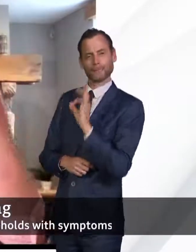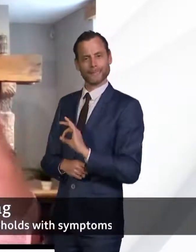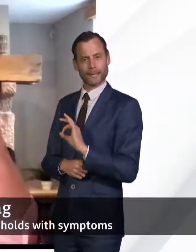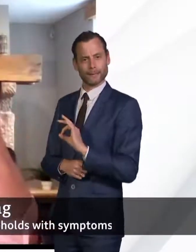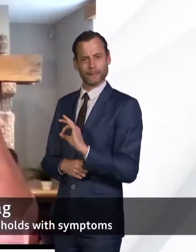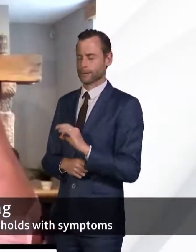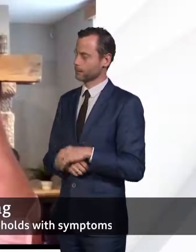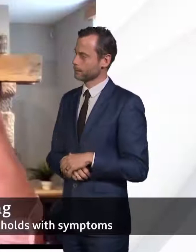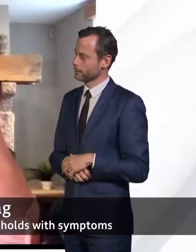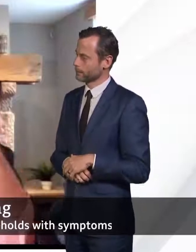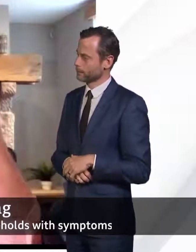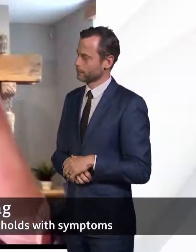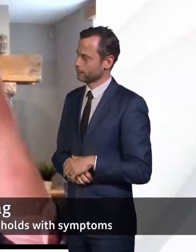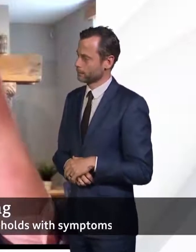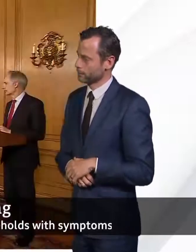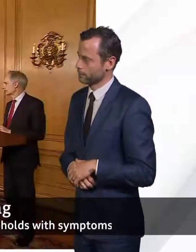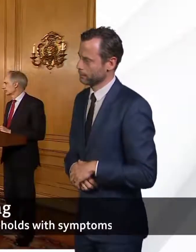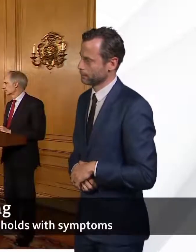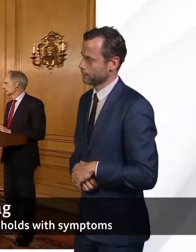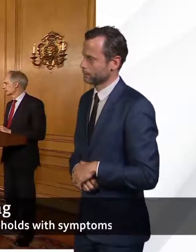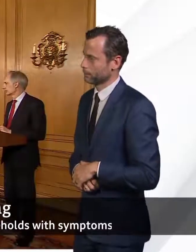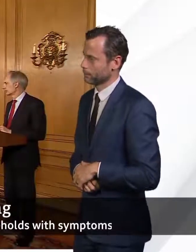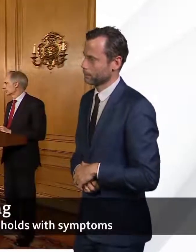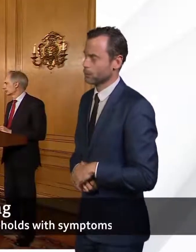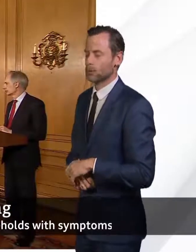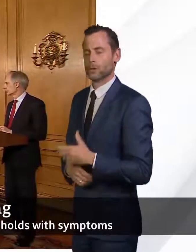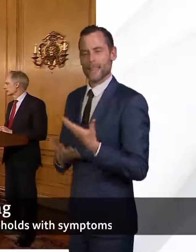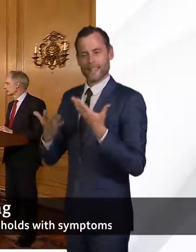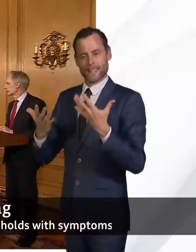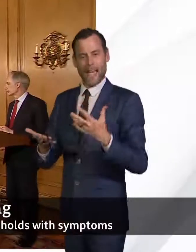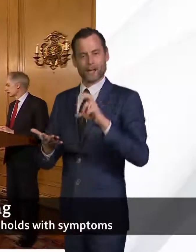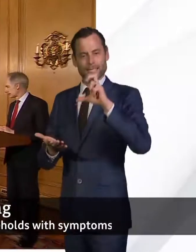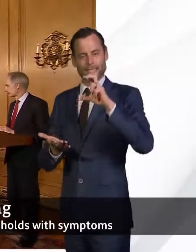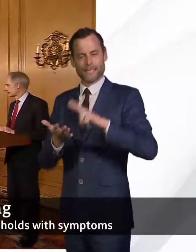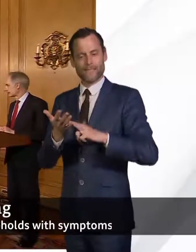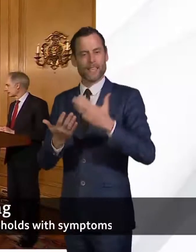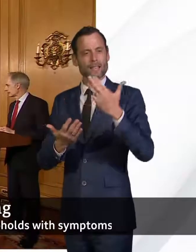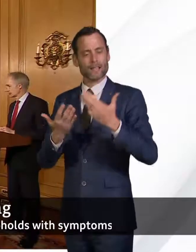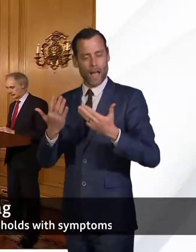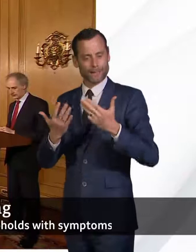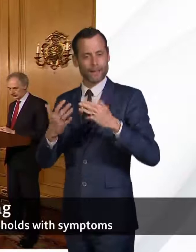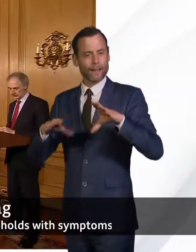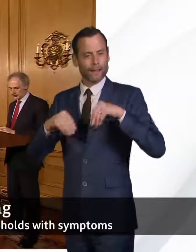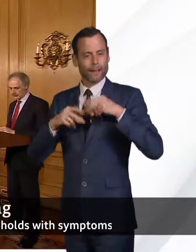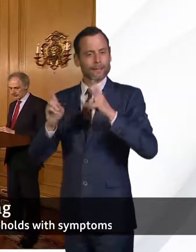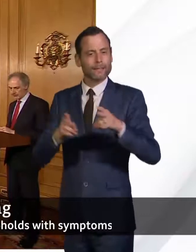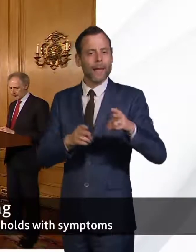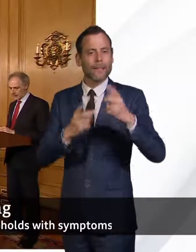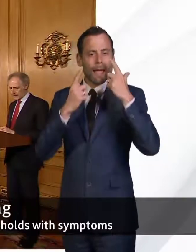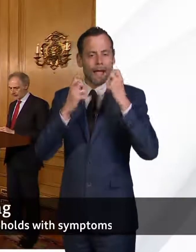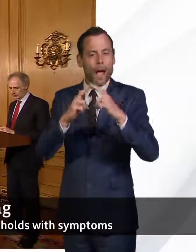around in line with the number of deaths you would normally see in any other year? No, I'm absolutely not saying